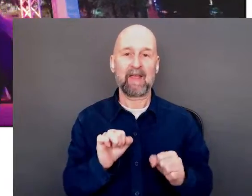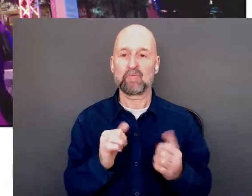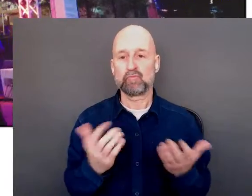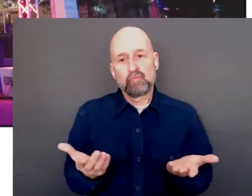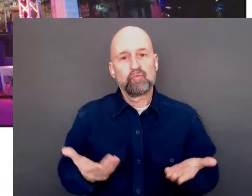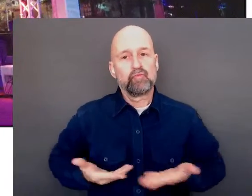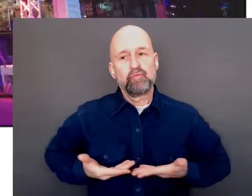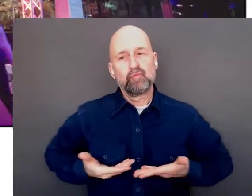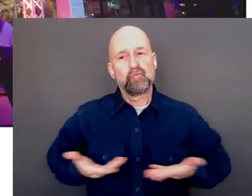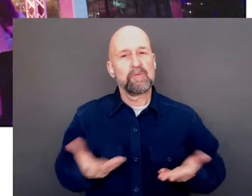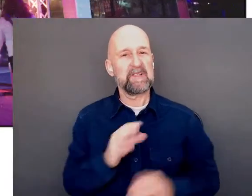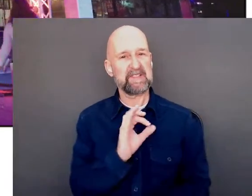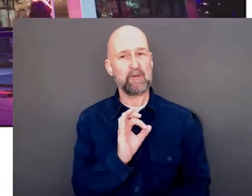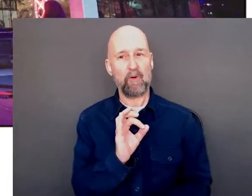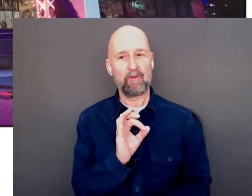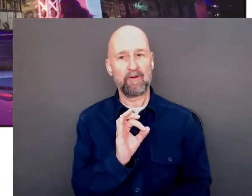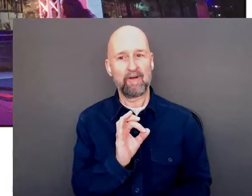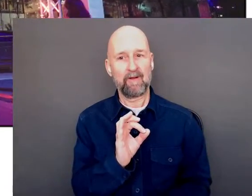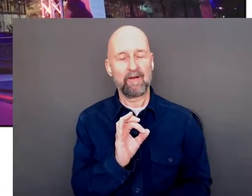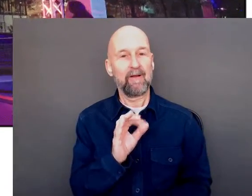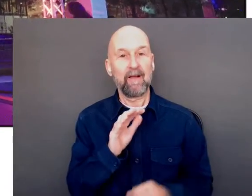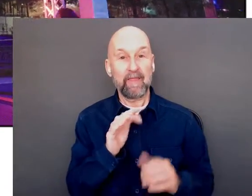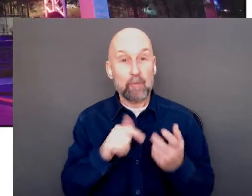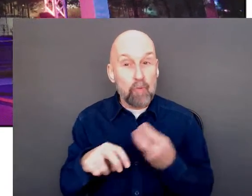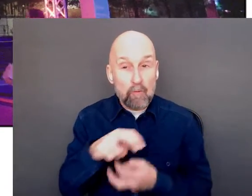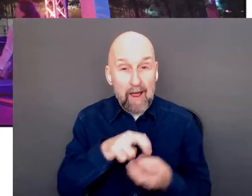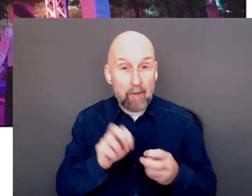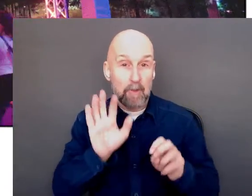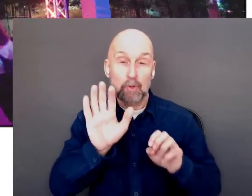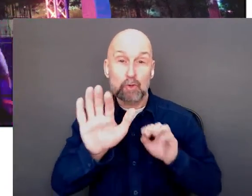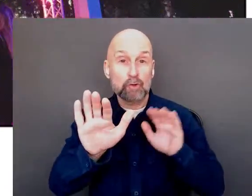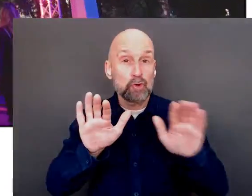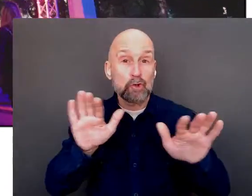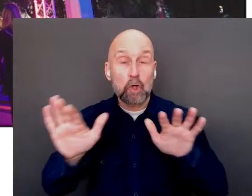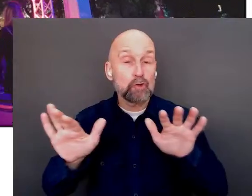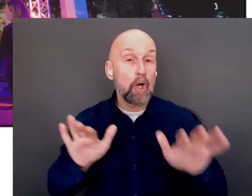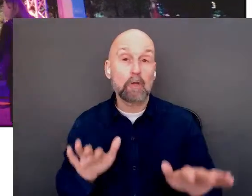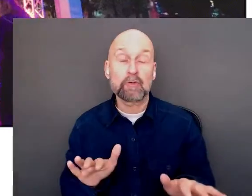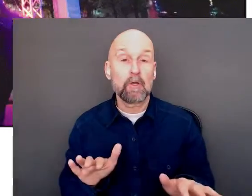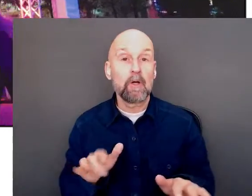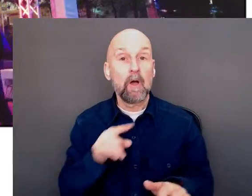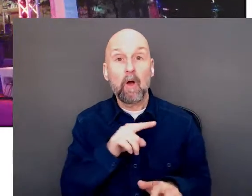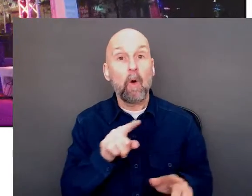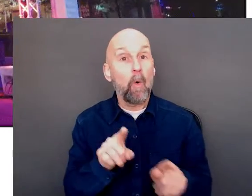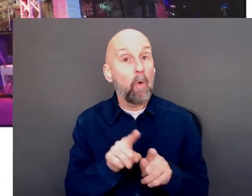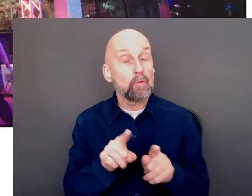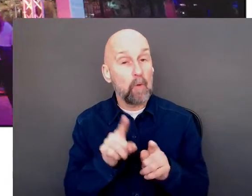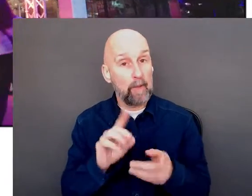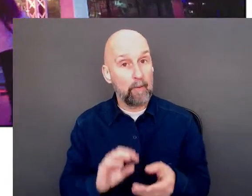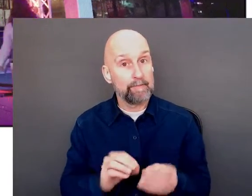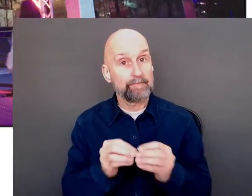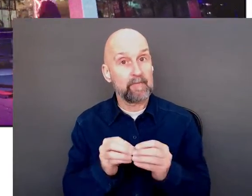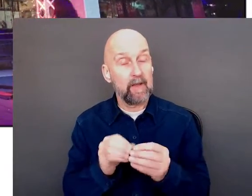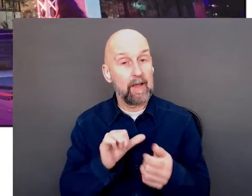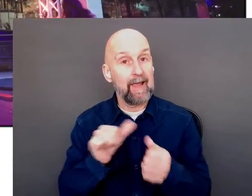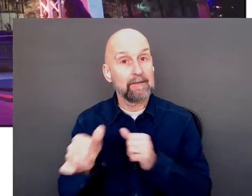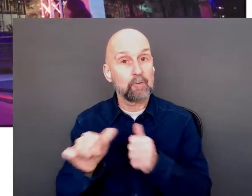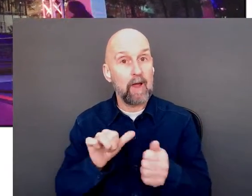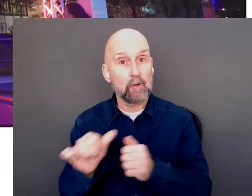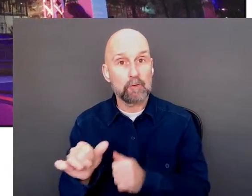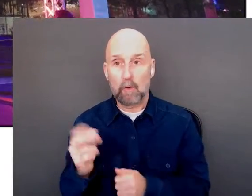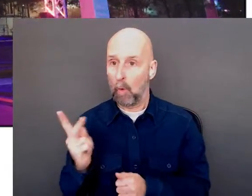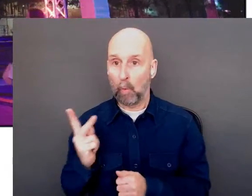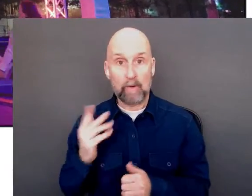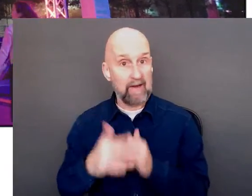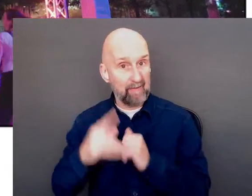zero, and they run around, they touch everything. Most of the time they even generate some interaction that we didn't thought